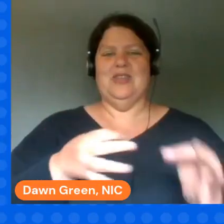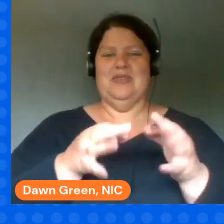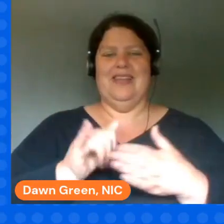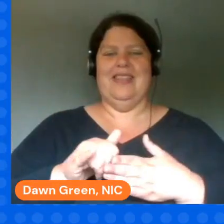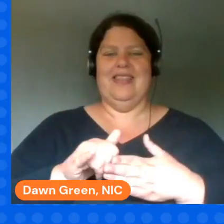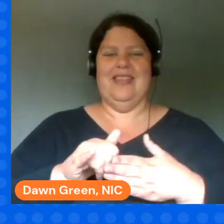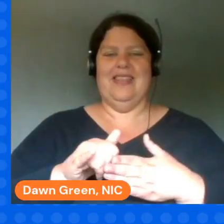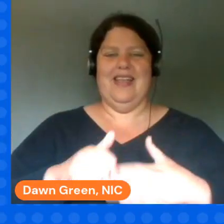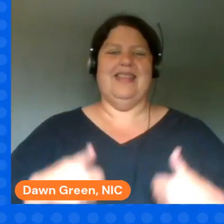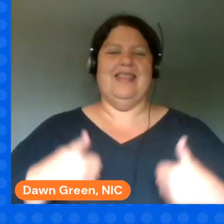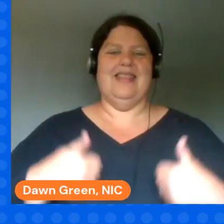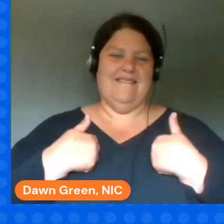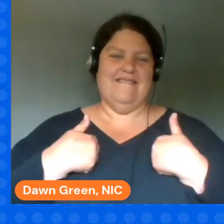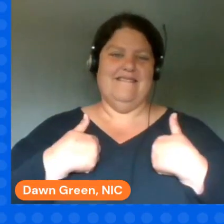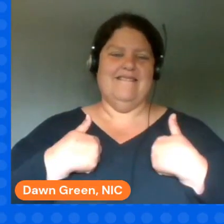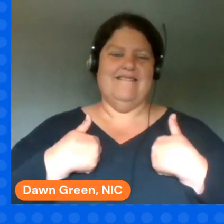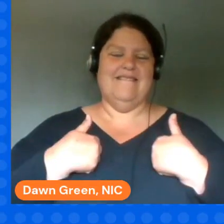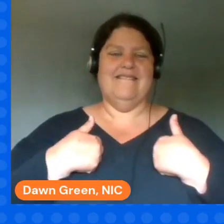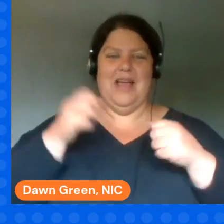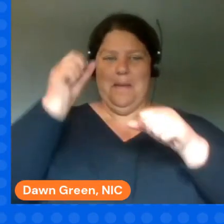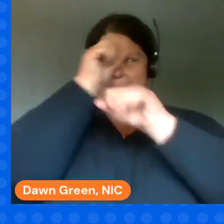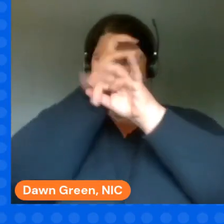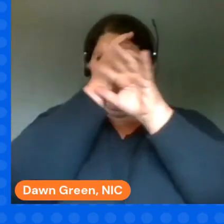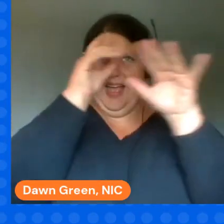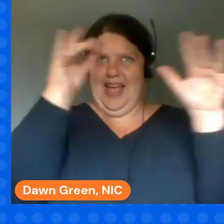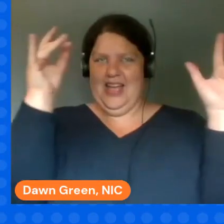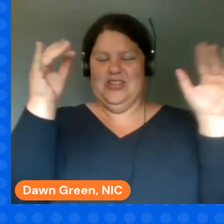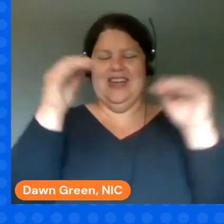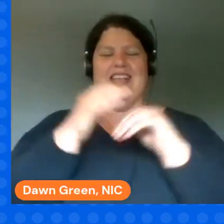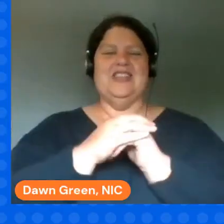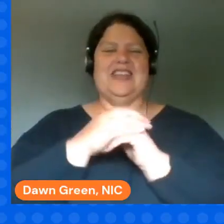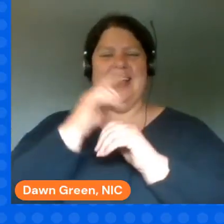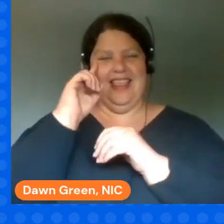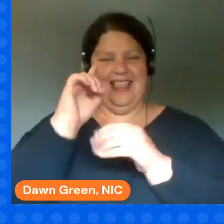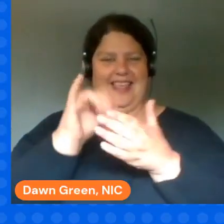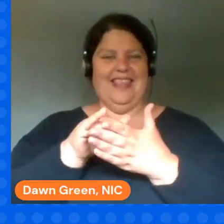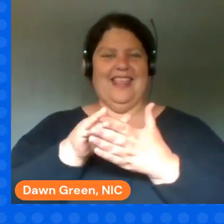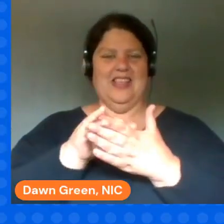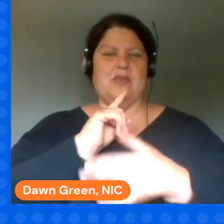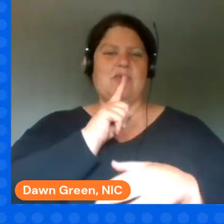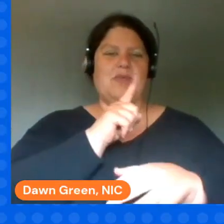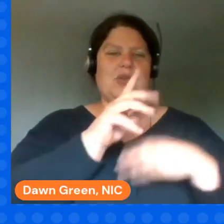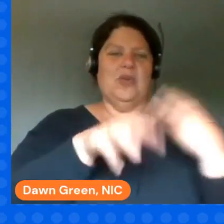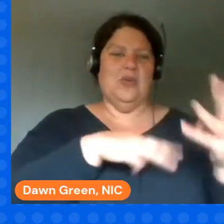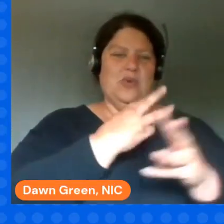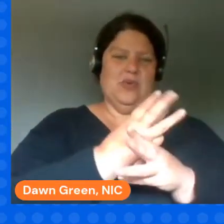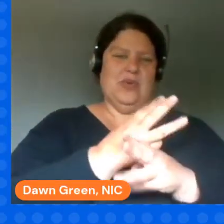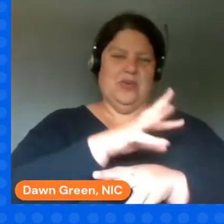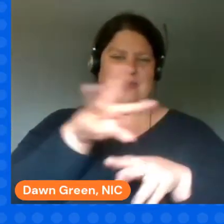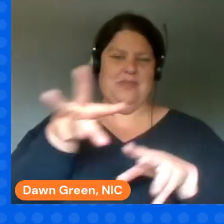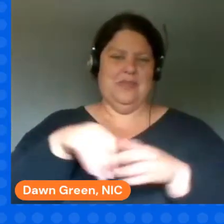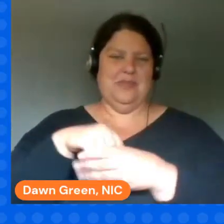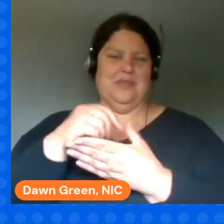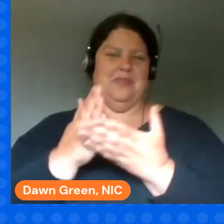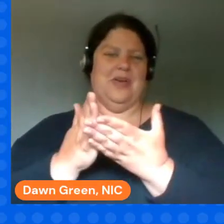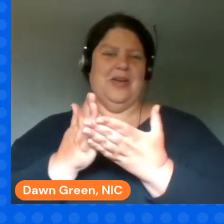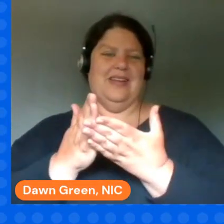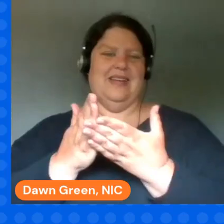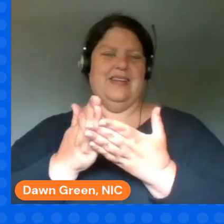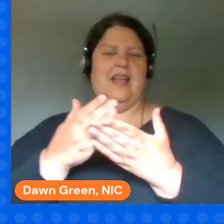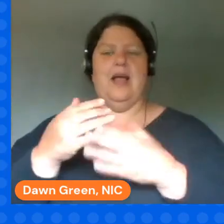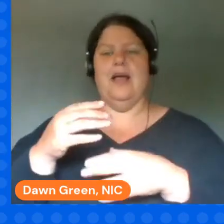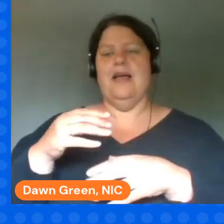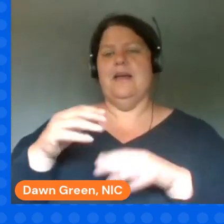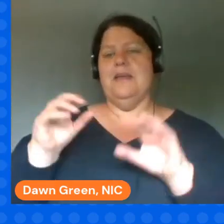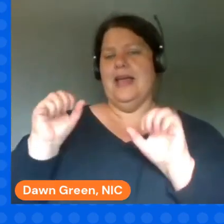and imagination. So I think it's a lot about that. It's like your real world being part of, just like, and being able to play